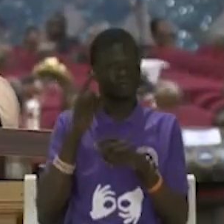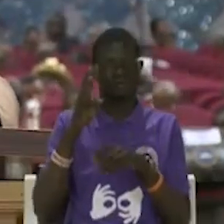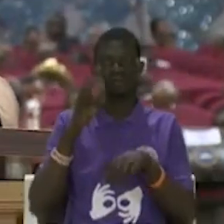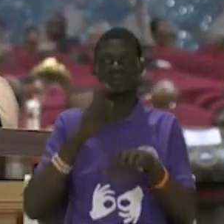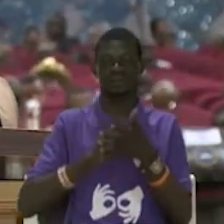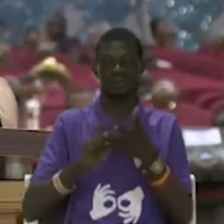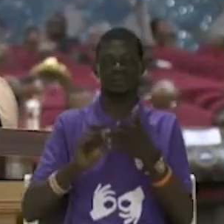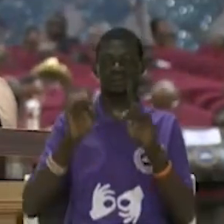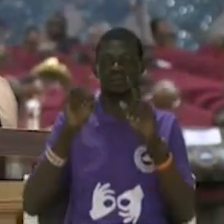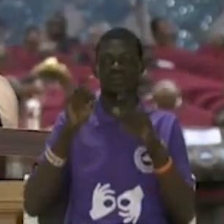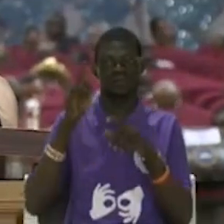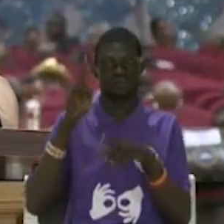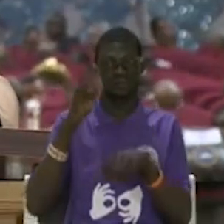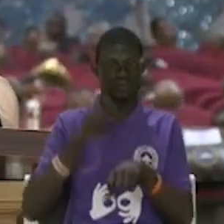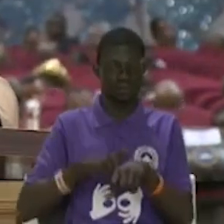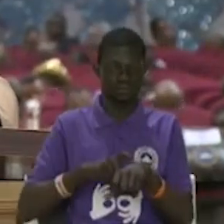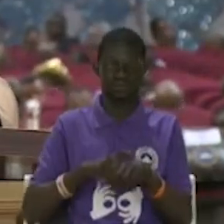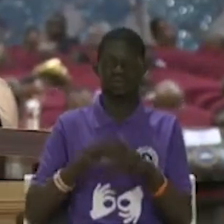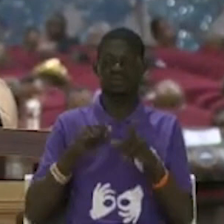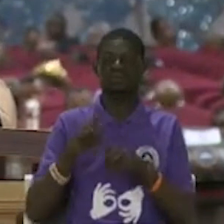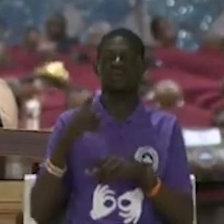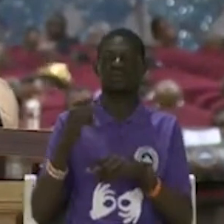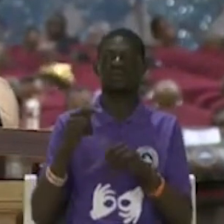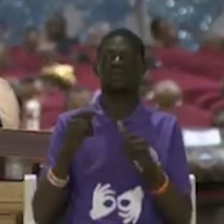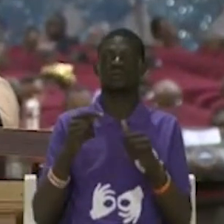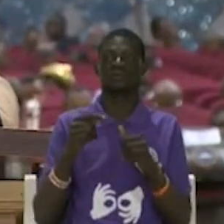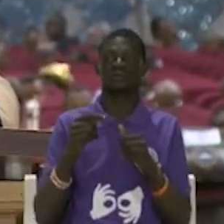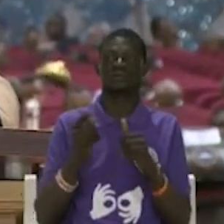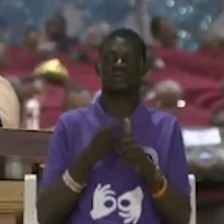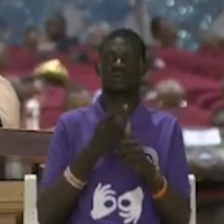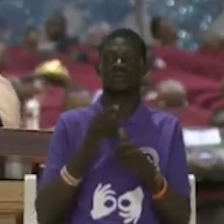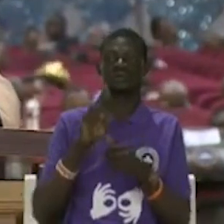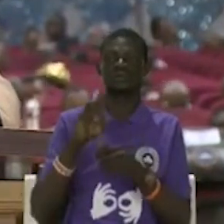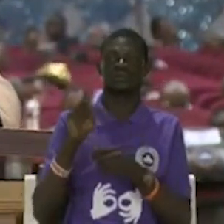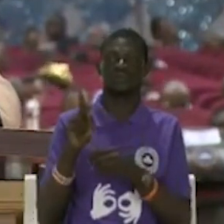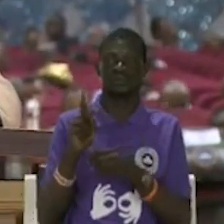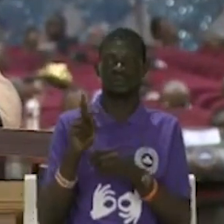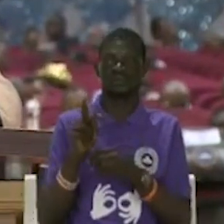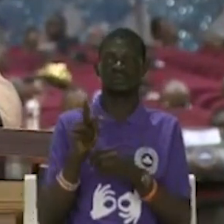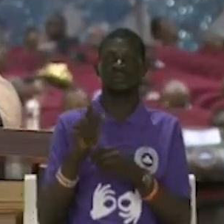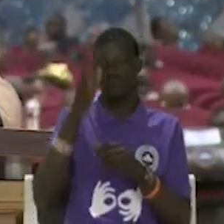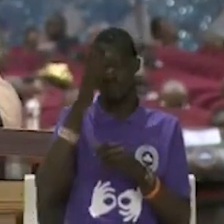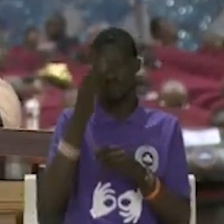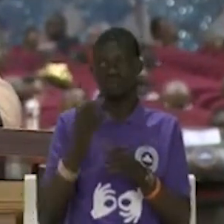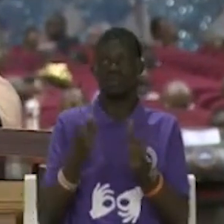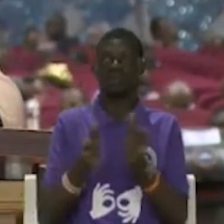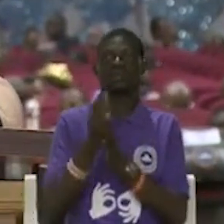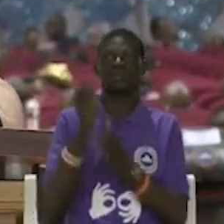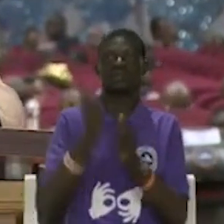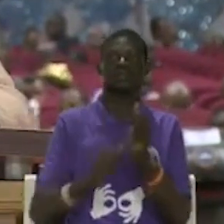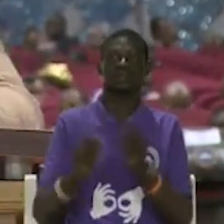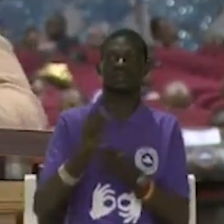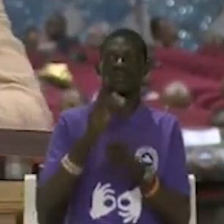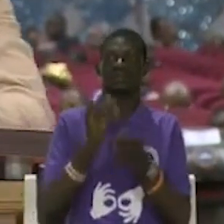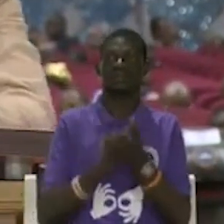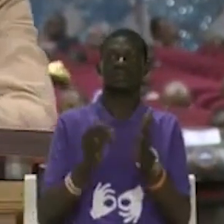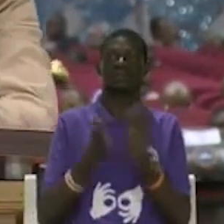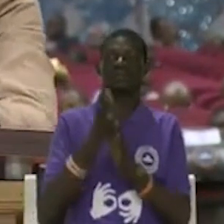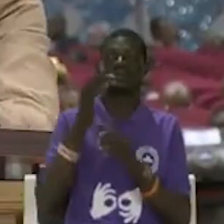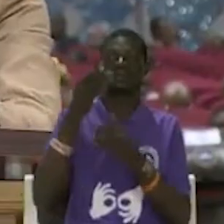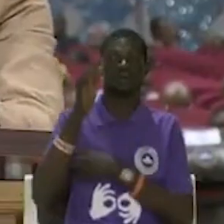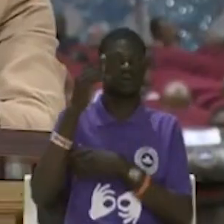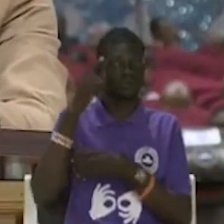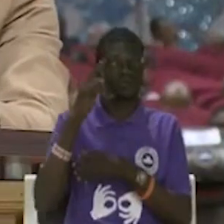4 times. During the Festival of Life program in UK, Daddy Gio asked everyone to ask God for